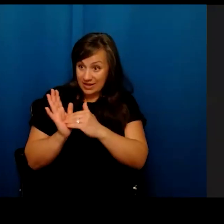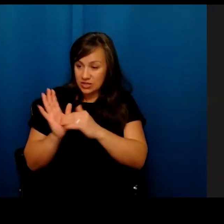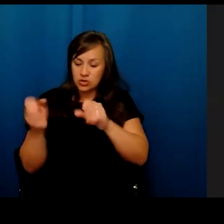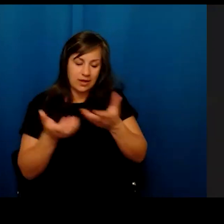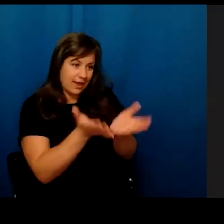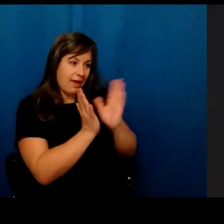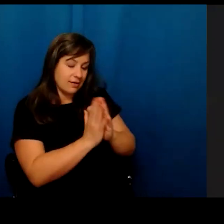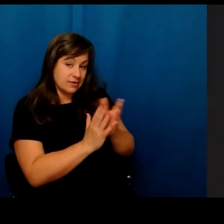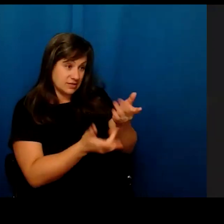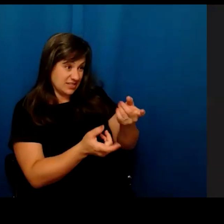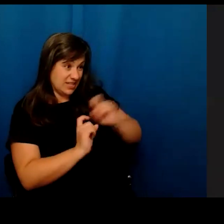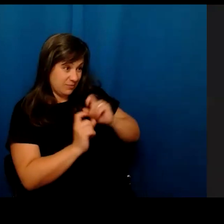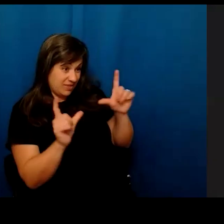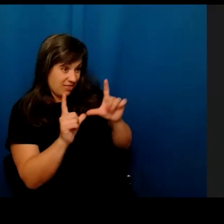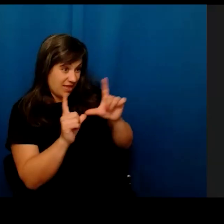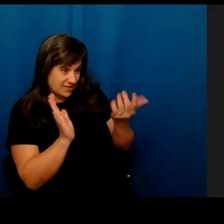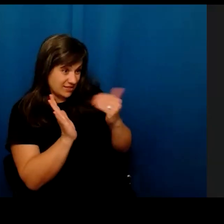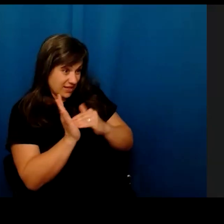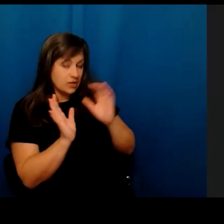free license again.